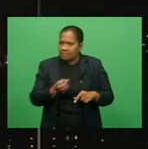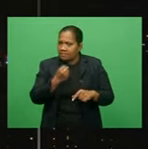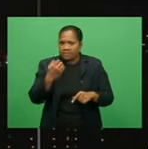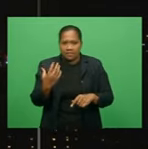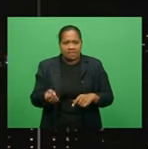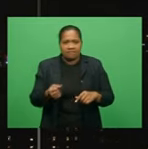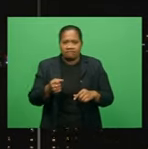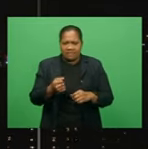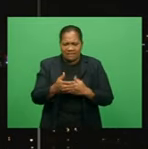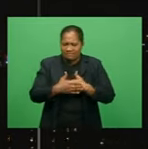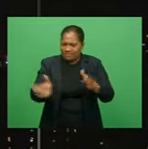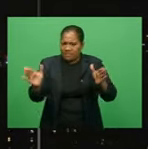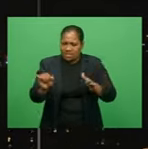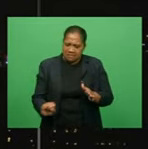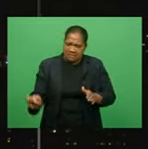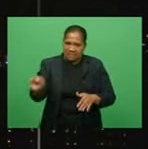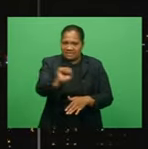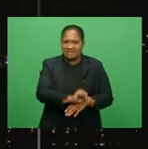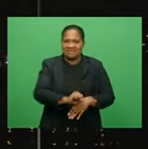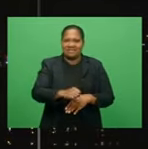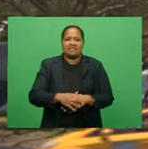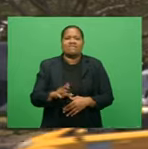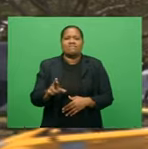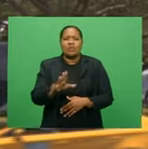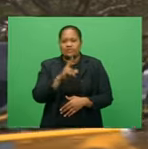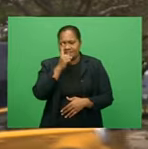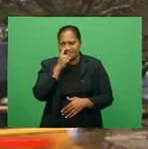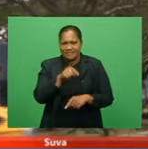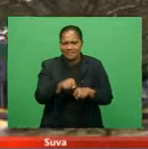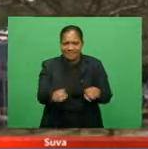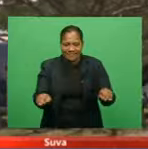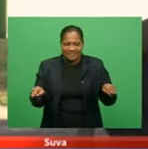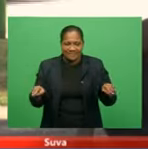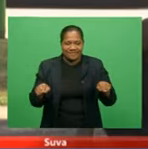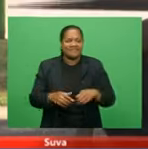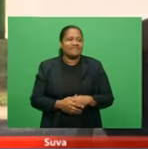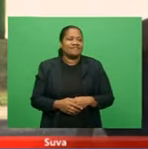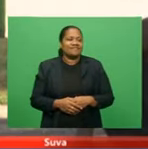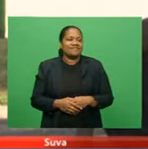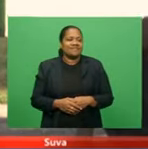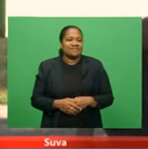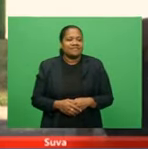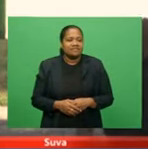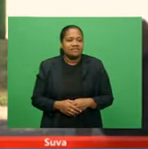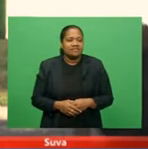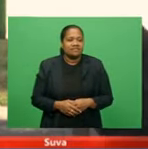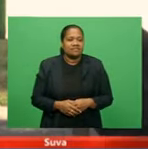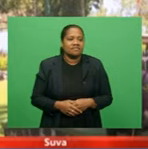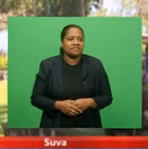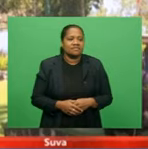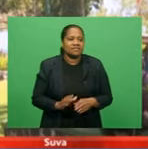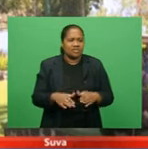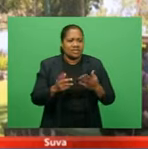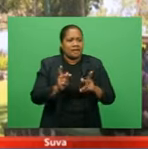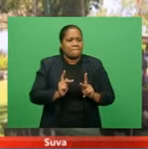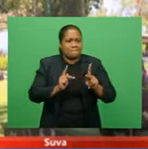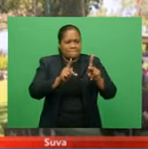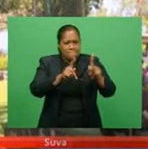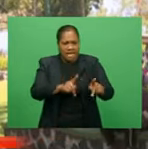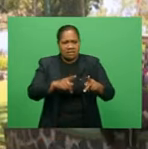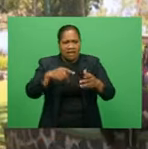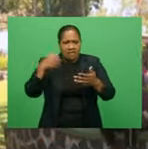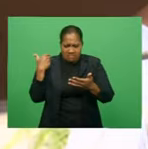its citizens. Edwin Nund reports. This park has been a part of the capital for decades, and now it's getting a